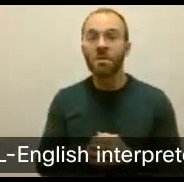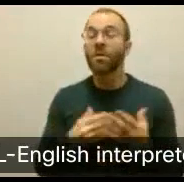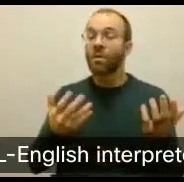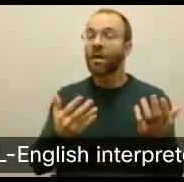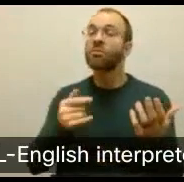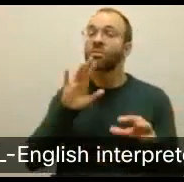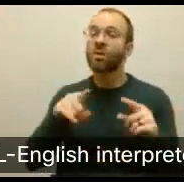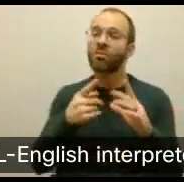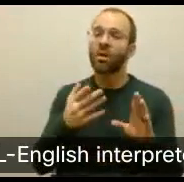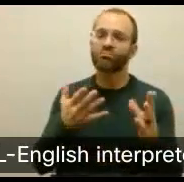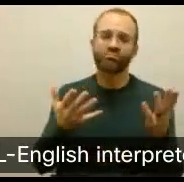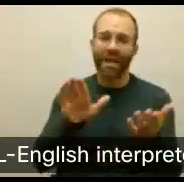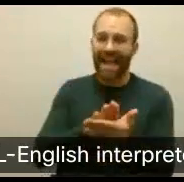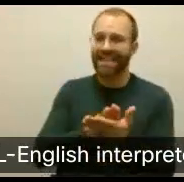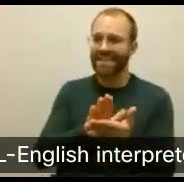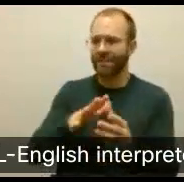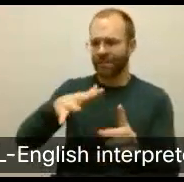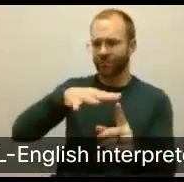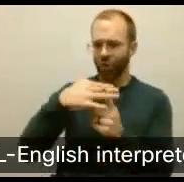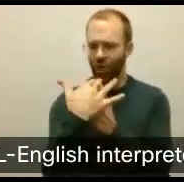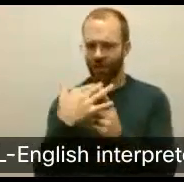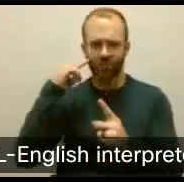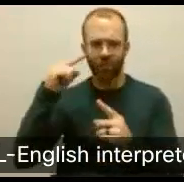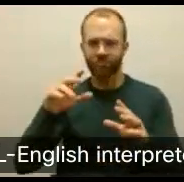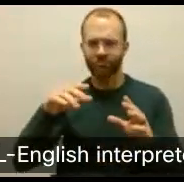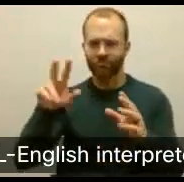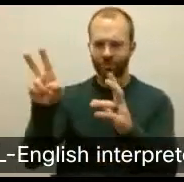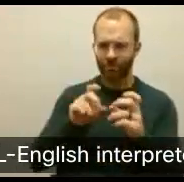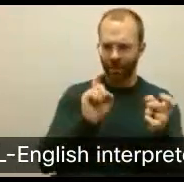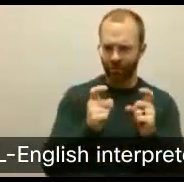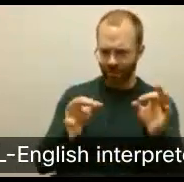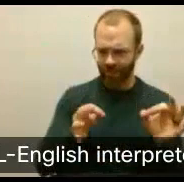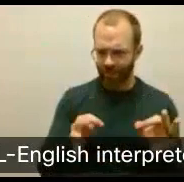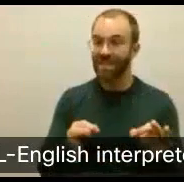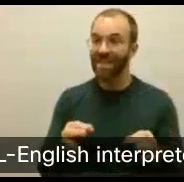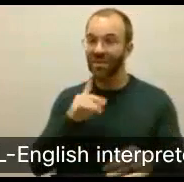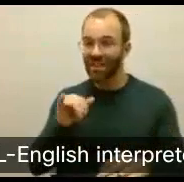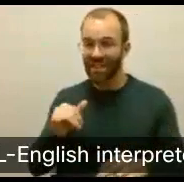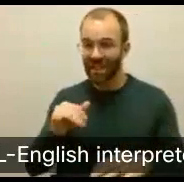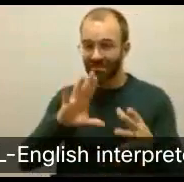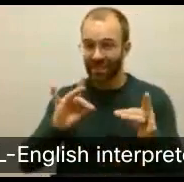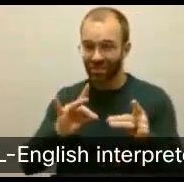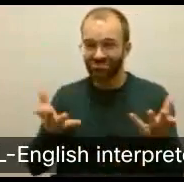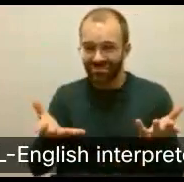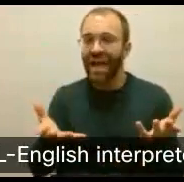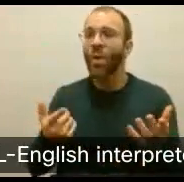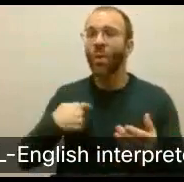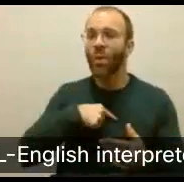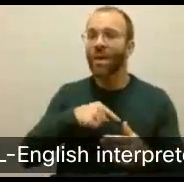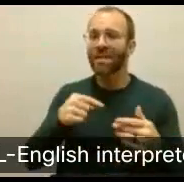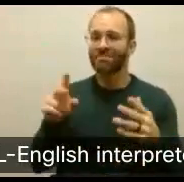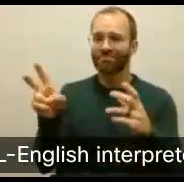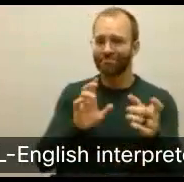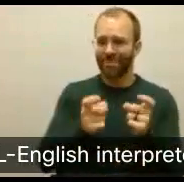academic paraphrasing in an academic context, I want to just mention that we paraphrase all the time, actually. It's not just an